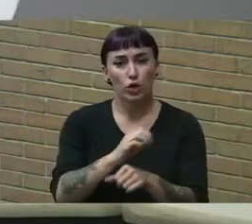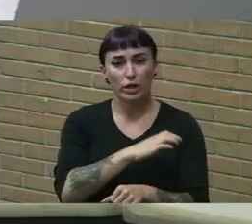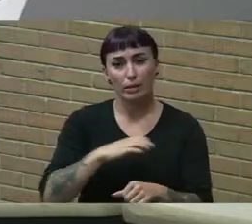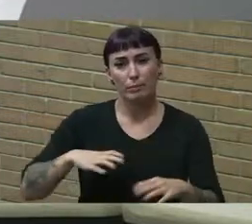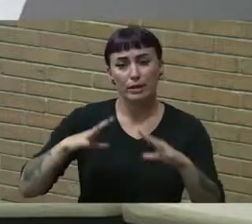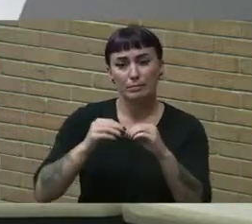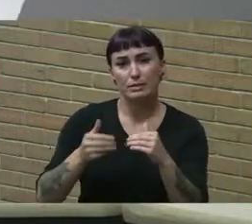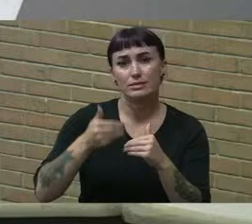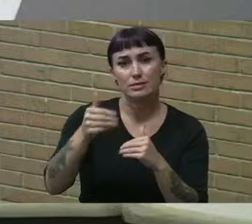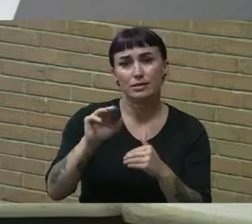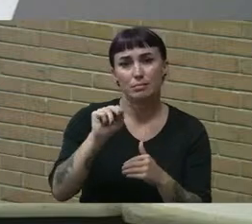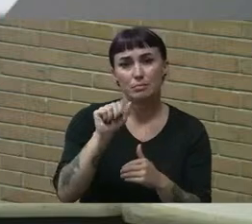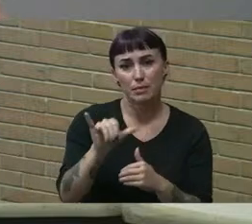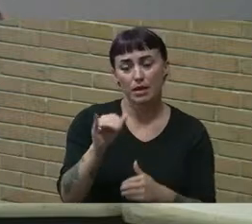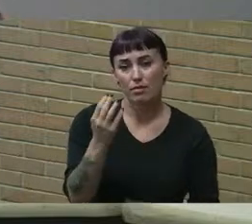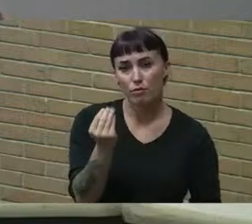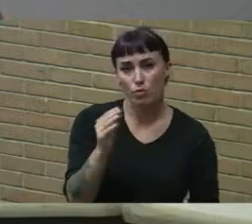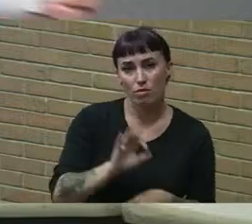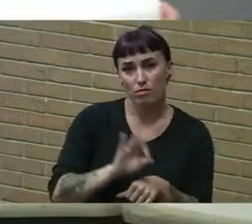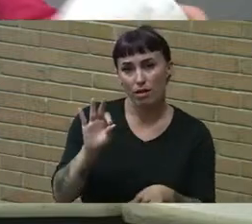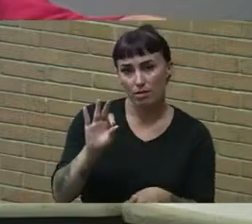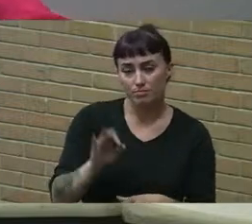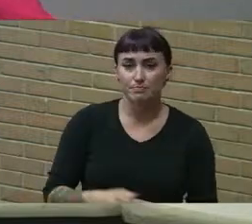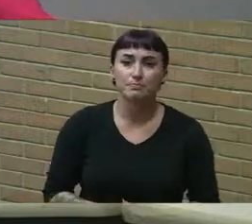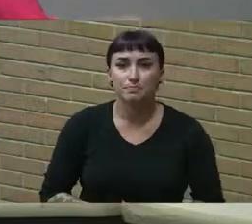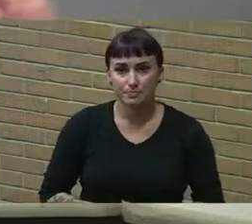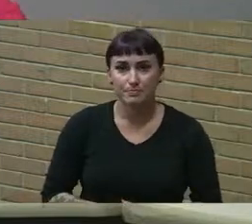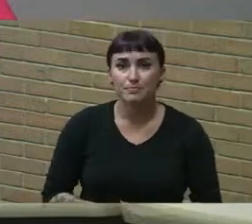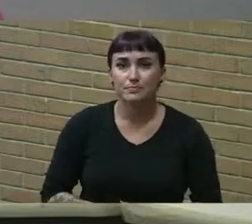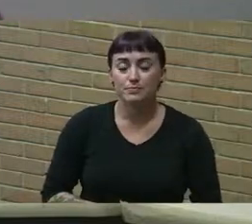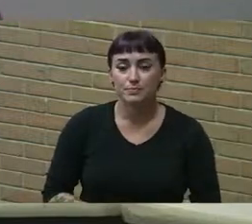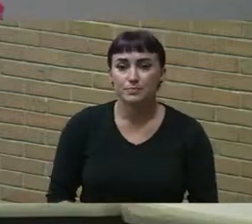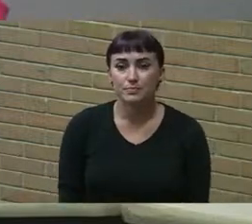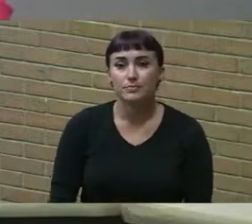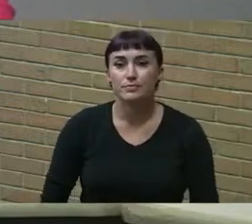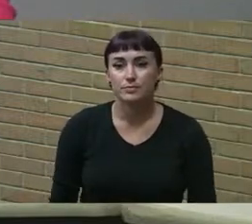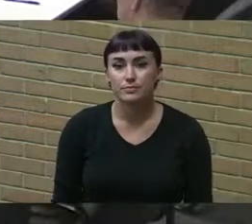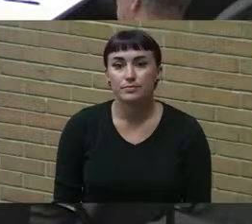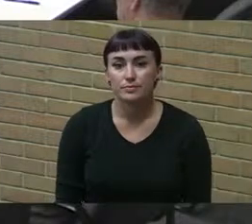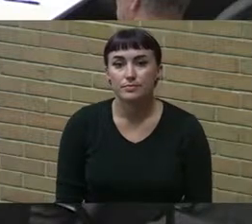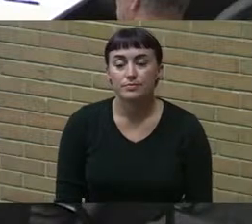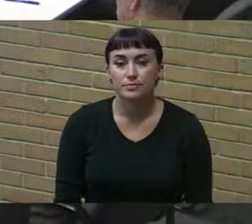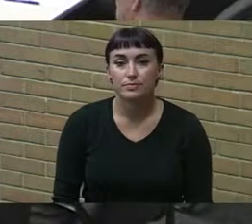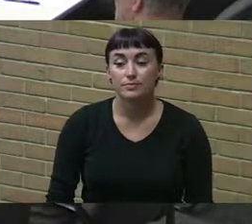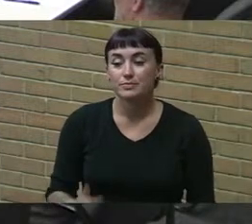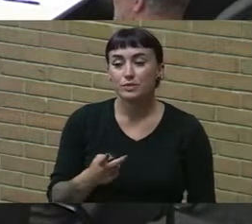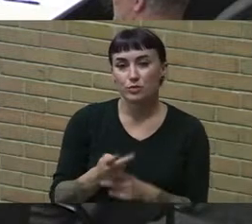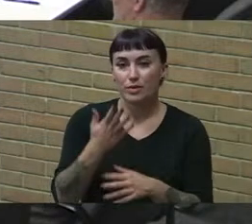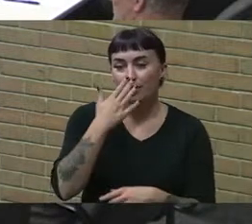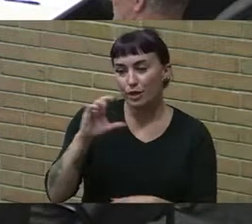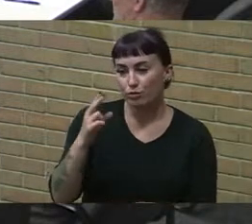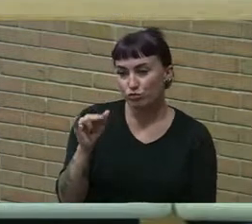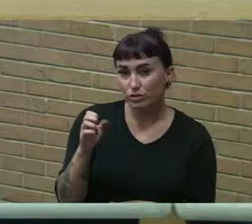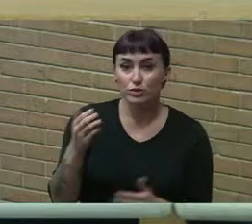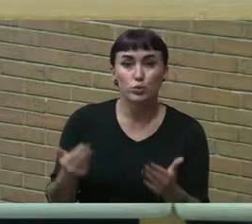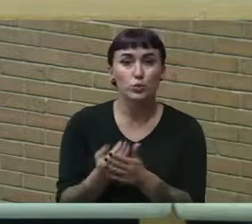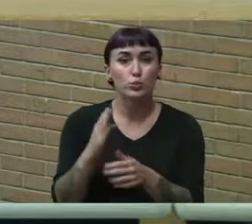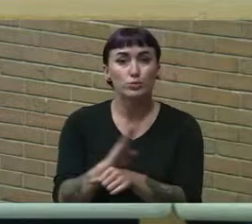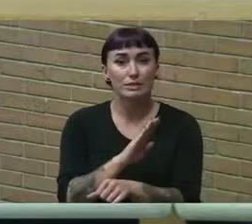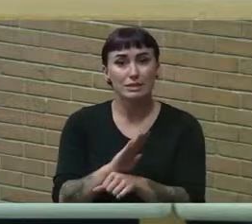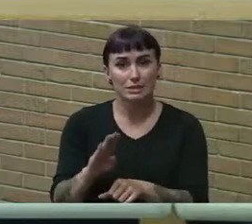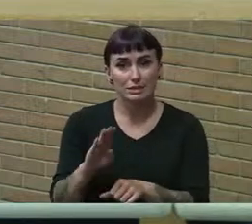on May 14th at 9 a.m. Thank you, Christine. New